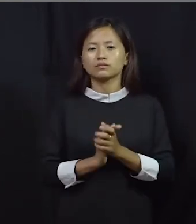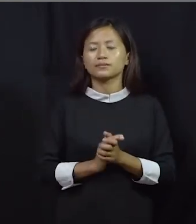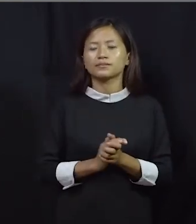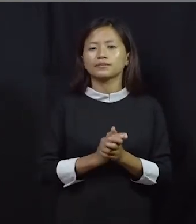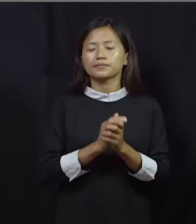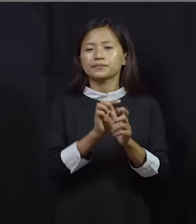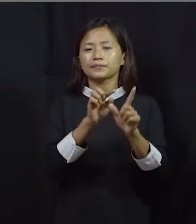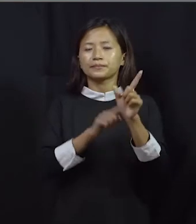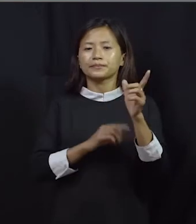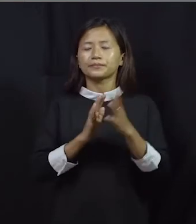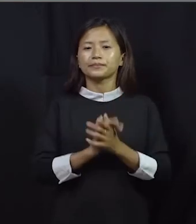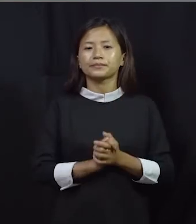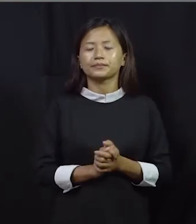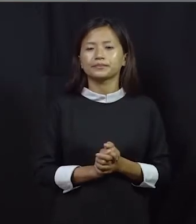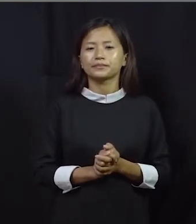the